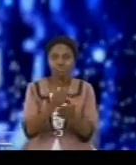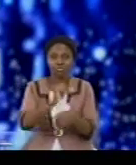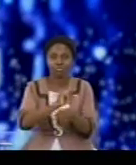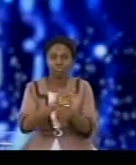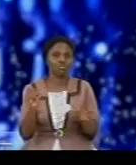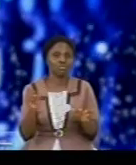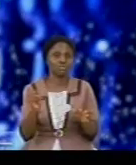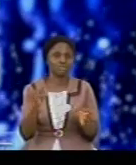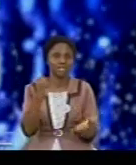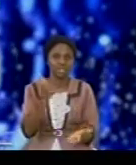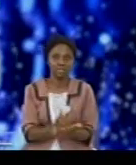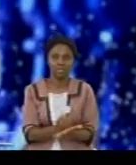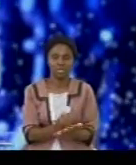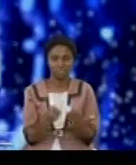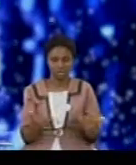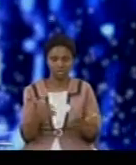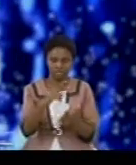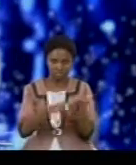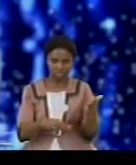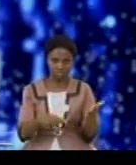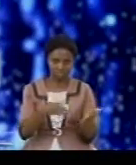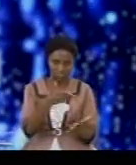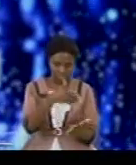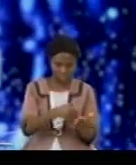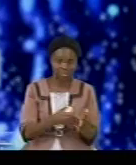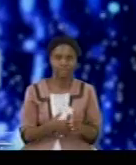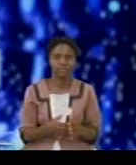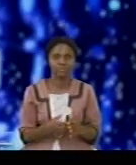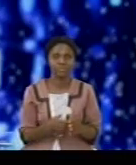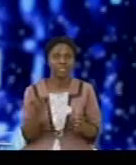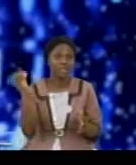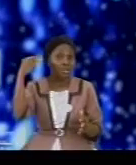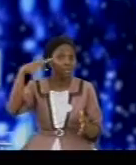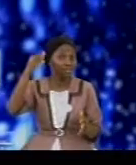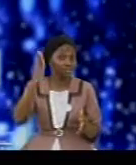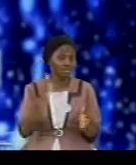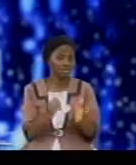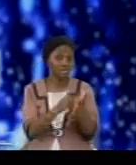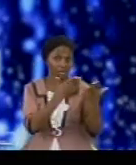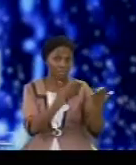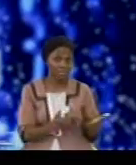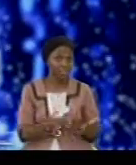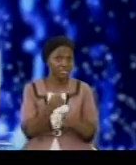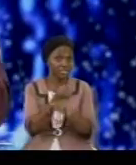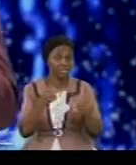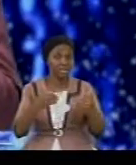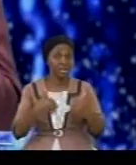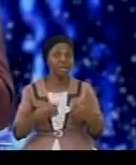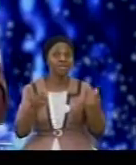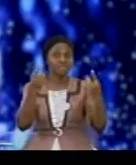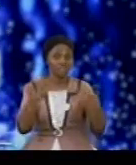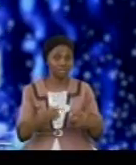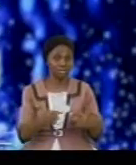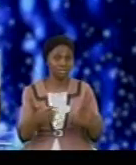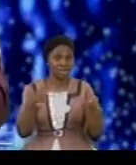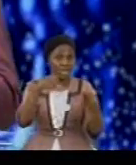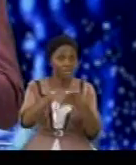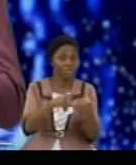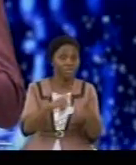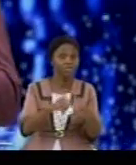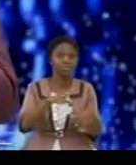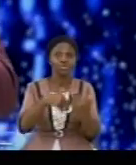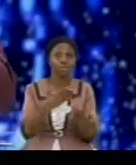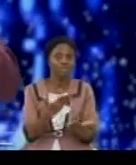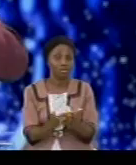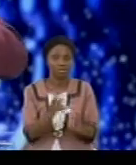Look at it very well. The grace of God that bringeth salvation has appeared to all. God is not withholding it